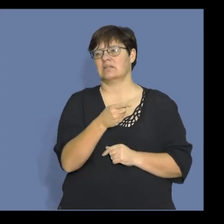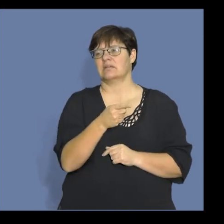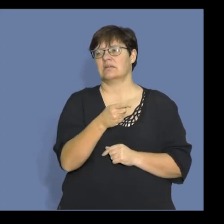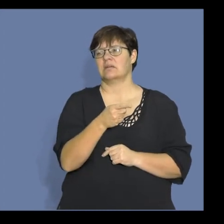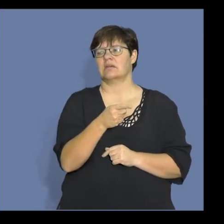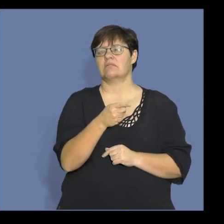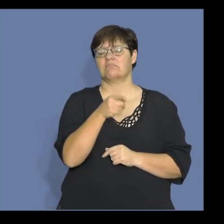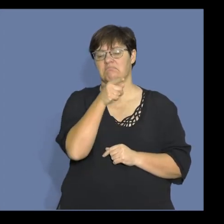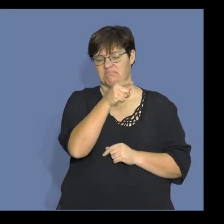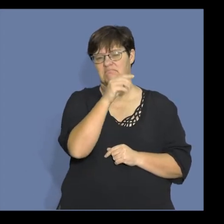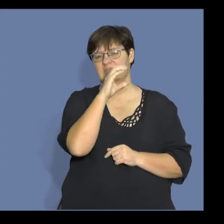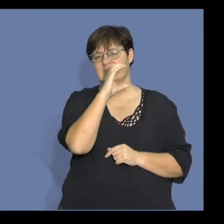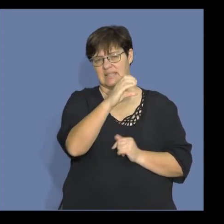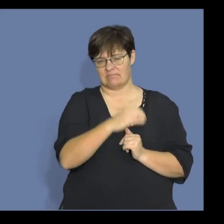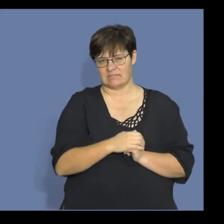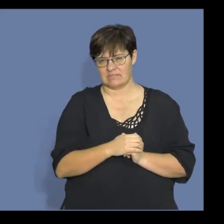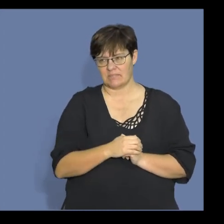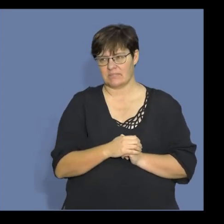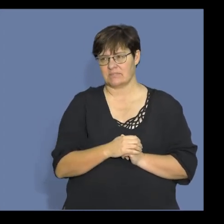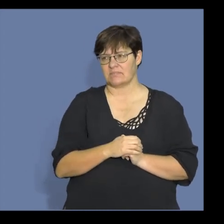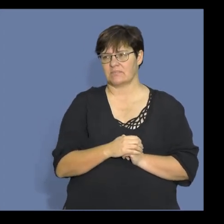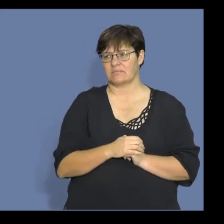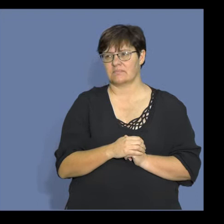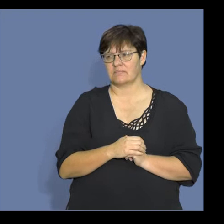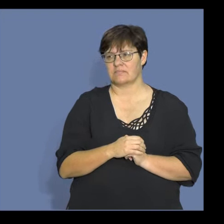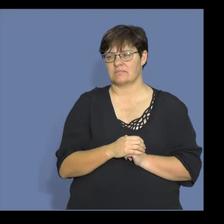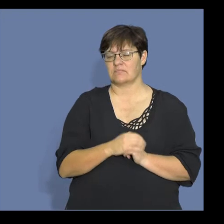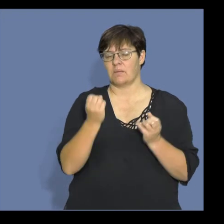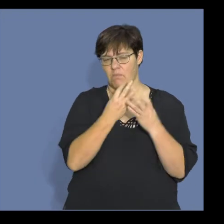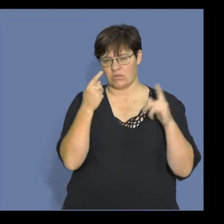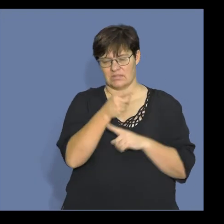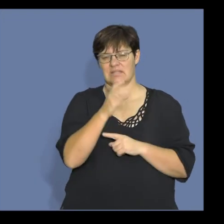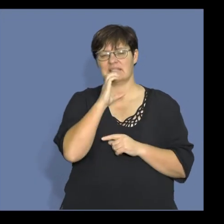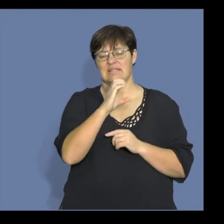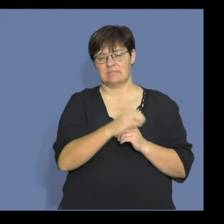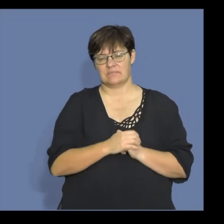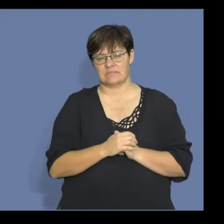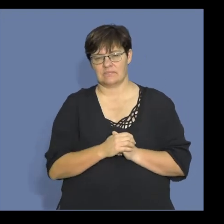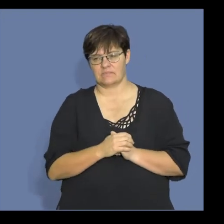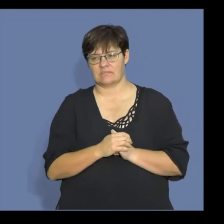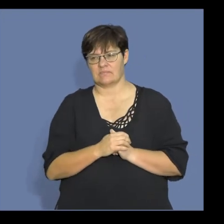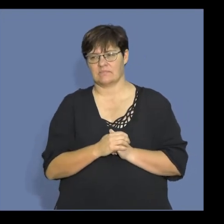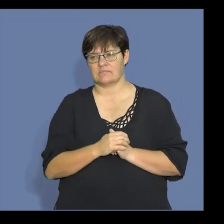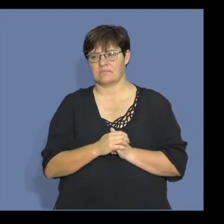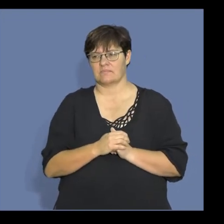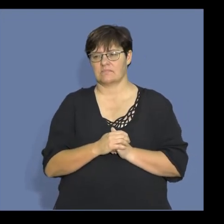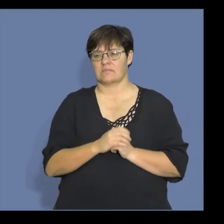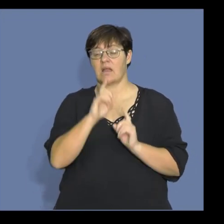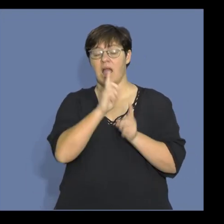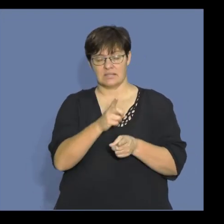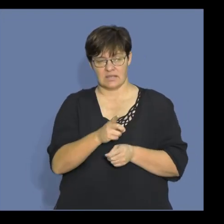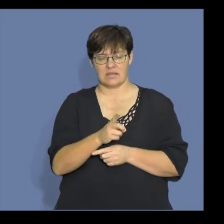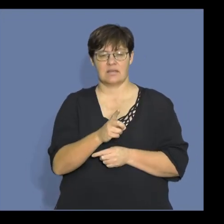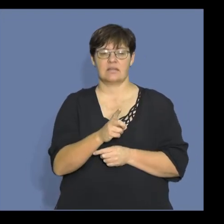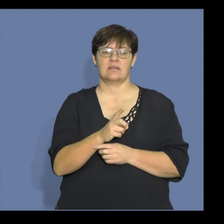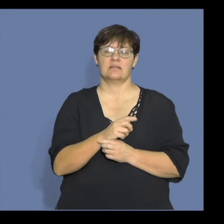I were to answer this question, I would look at below 4, it would be predominantly this part of species A. So the